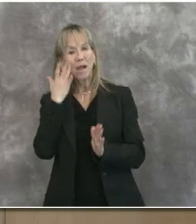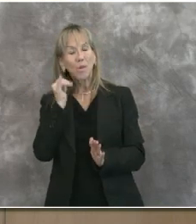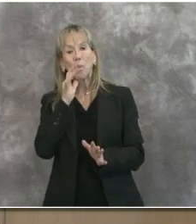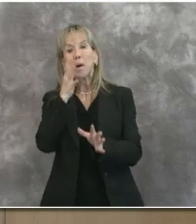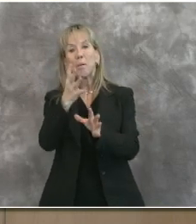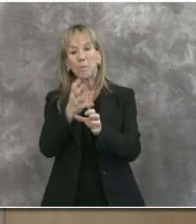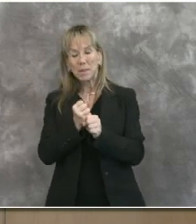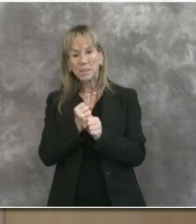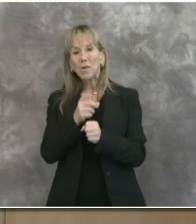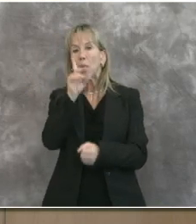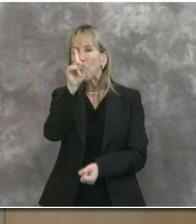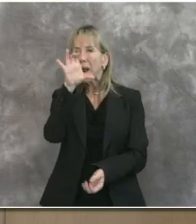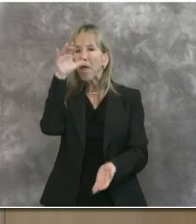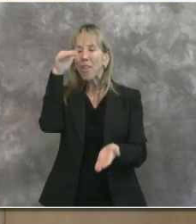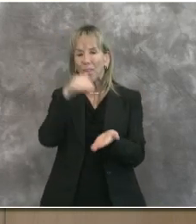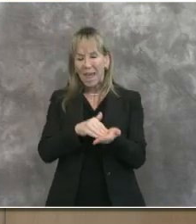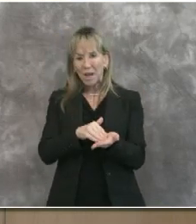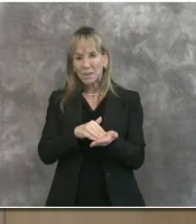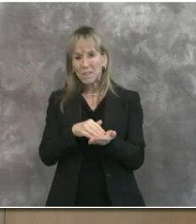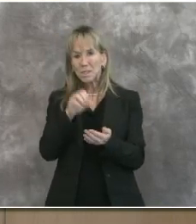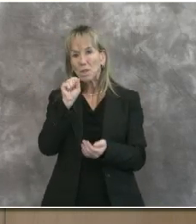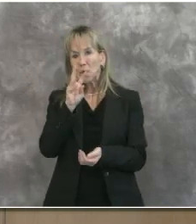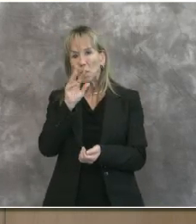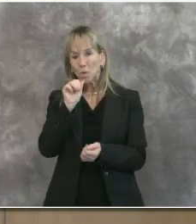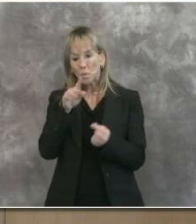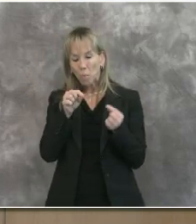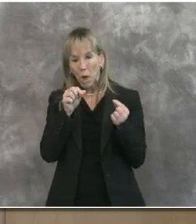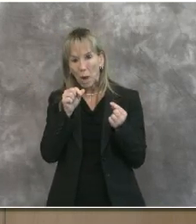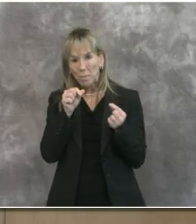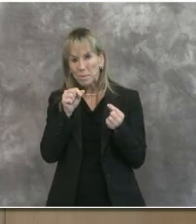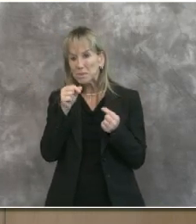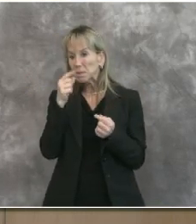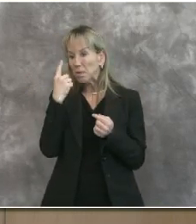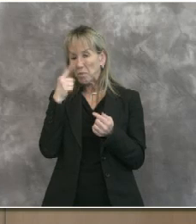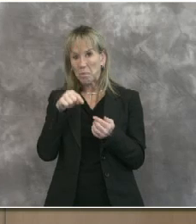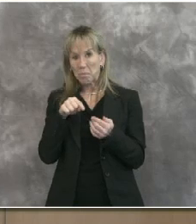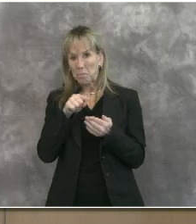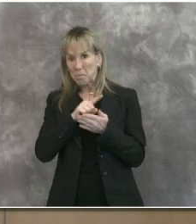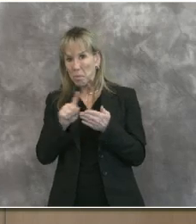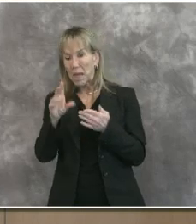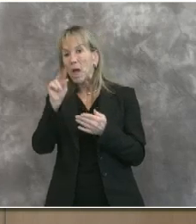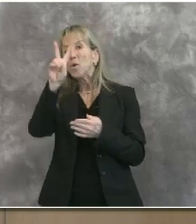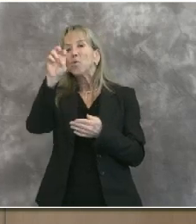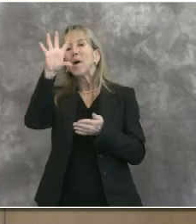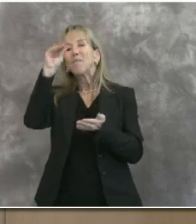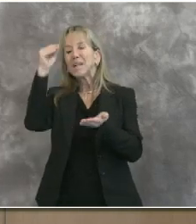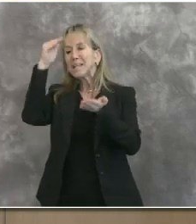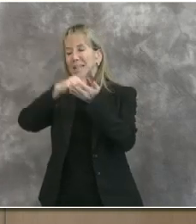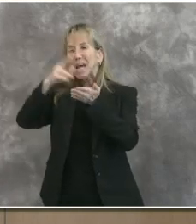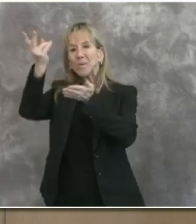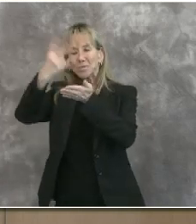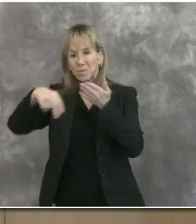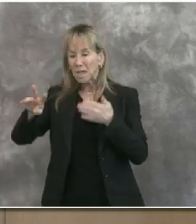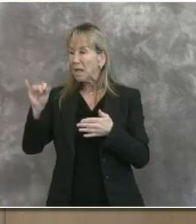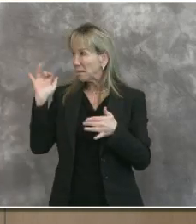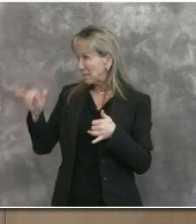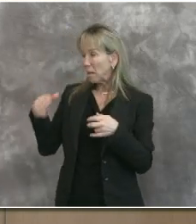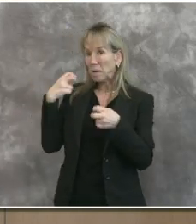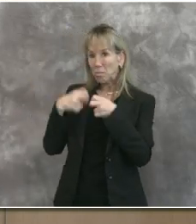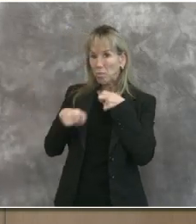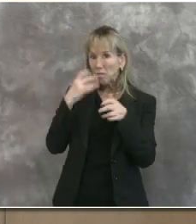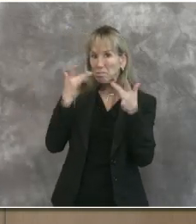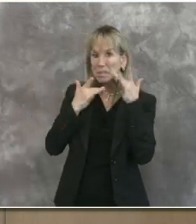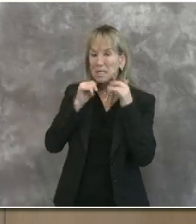swabs for testing next week and 250,000 the following week, with more to follow. Has lack of swabs been an issue here in